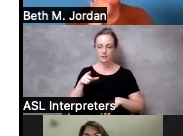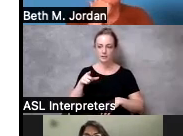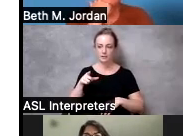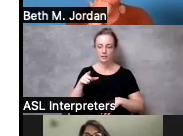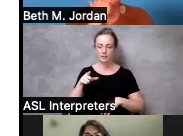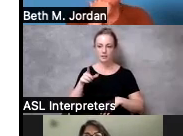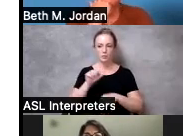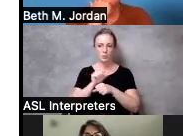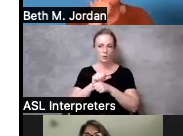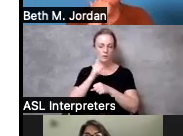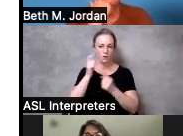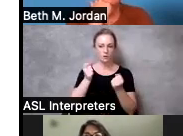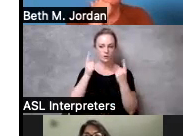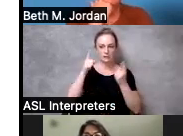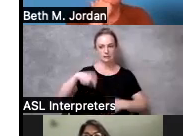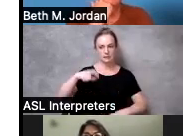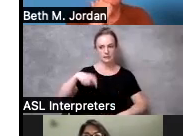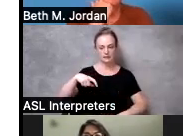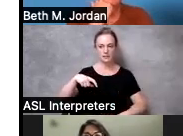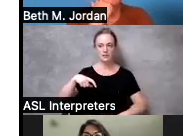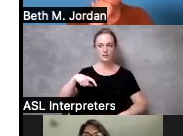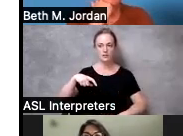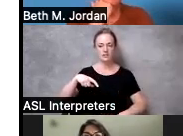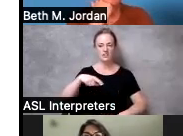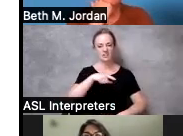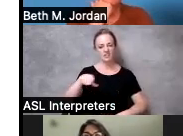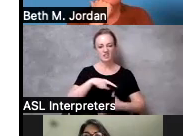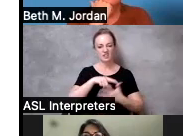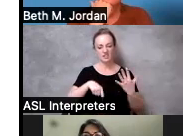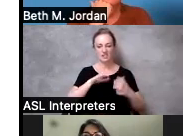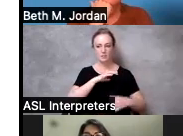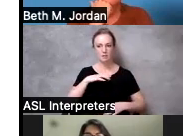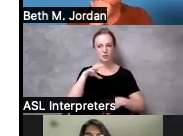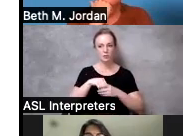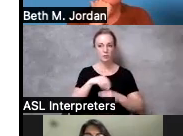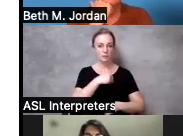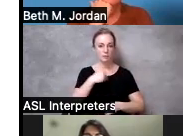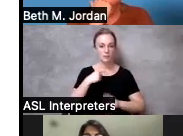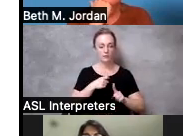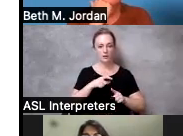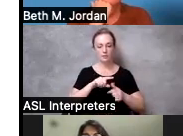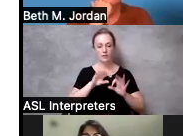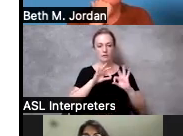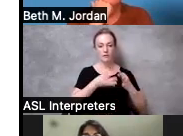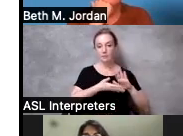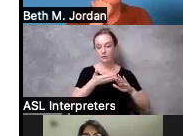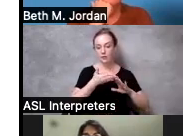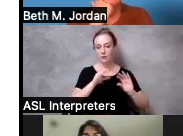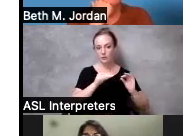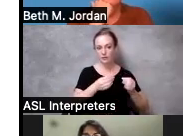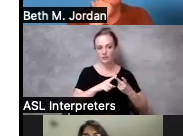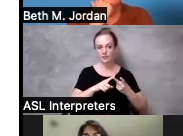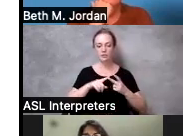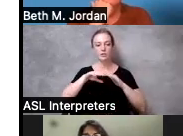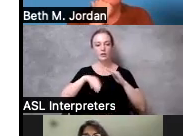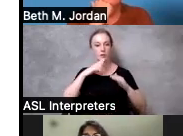understand the needs. And these committees include members from family-run organizations, juvenile